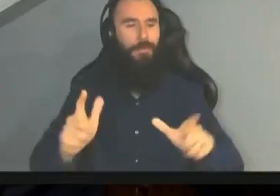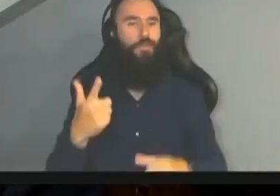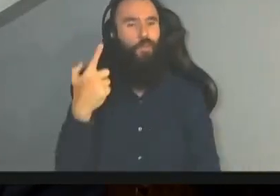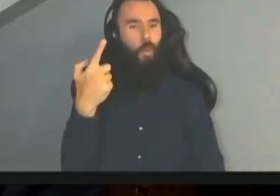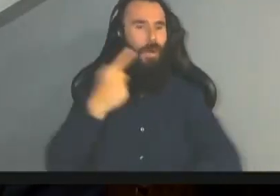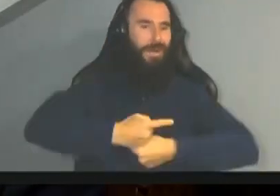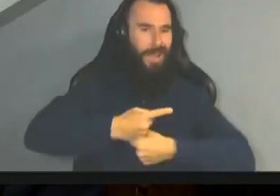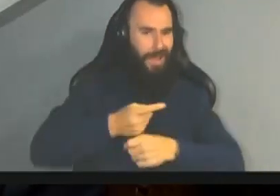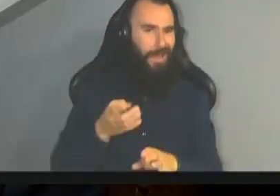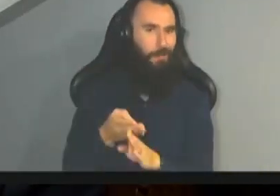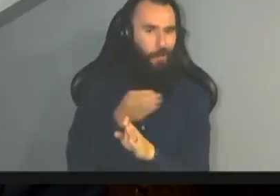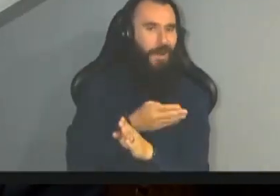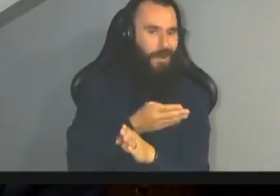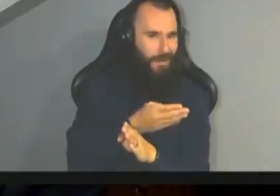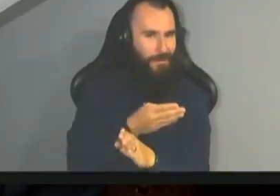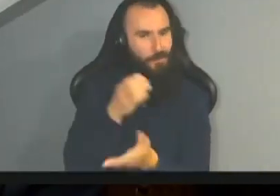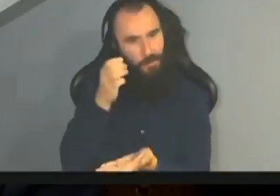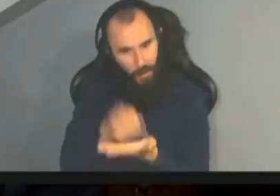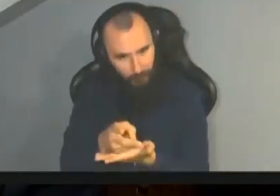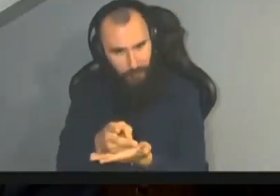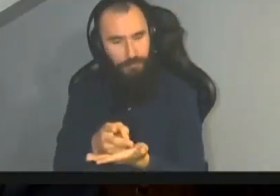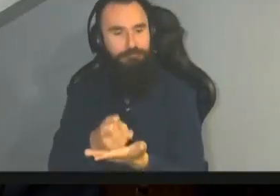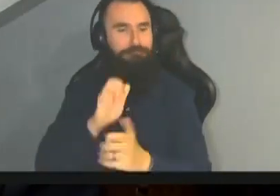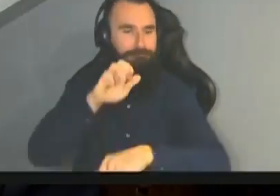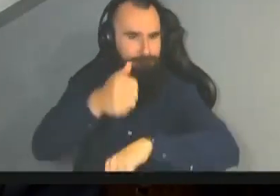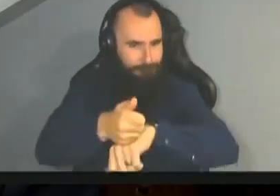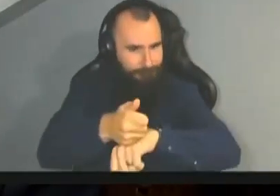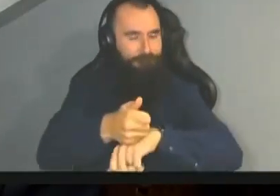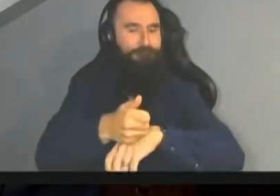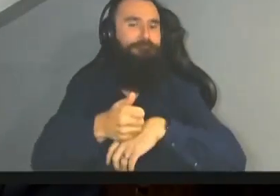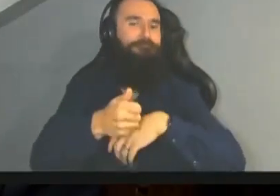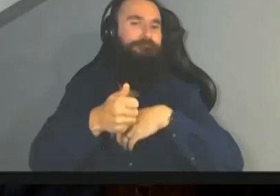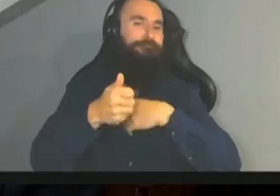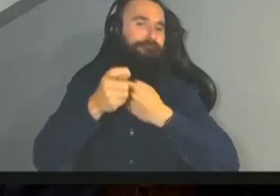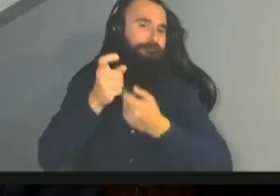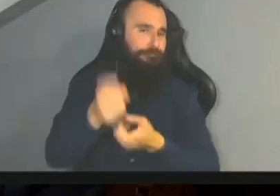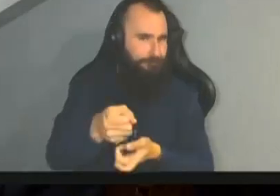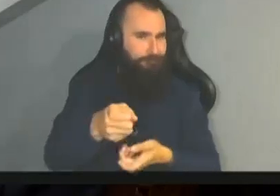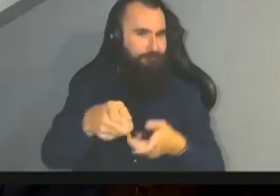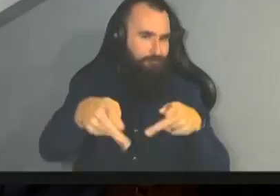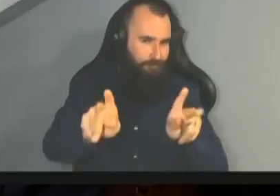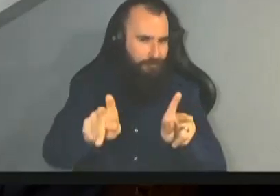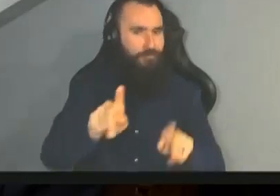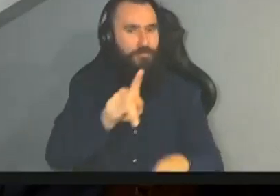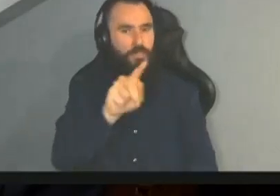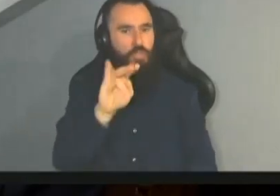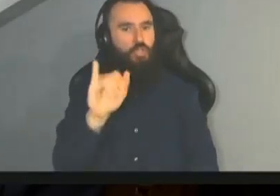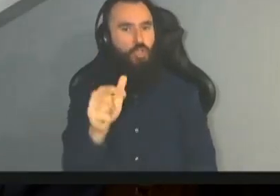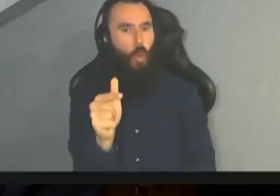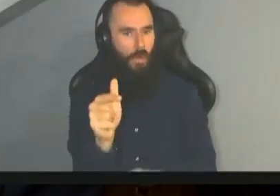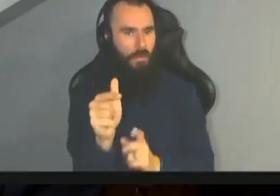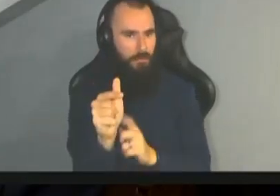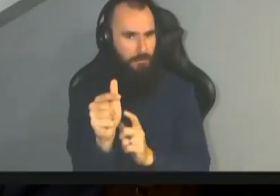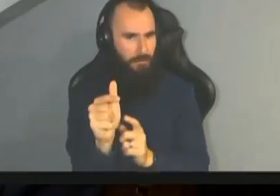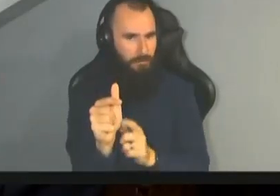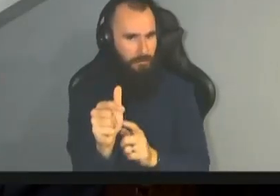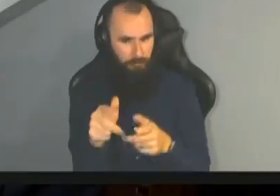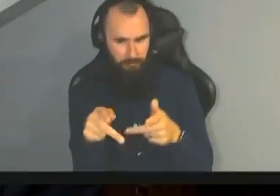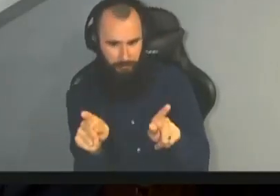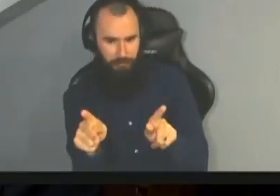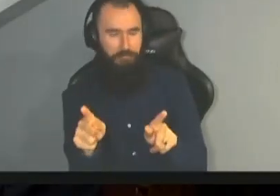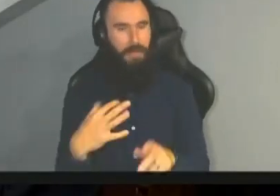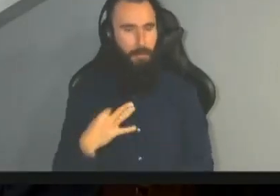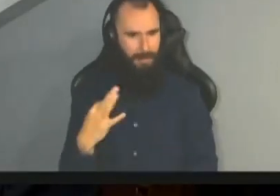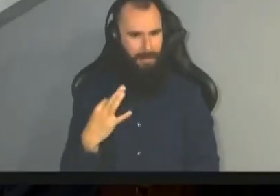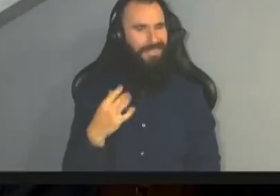to the approval of and issuance of the zoning application, which is known as